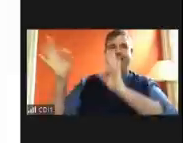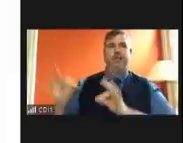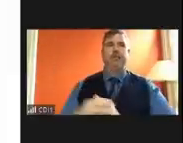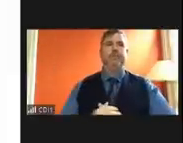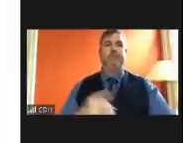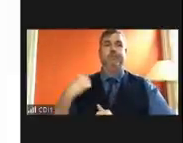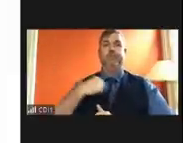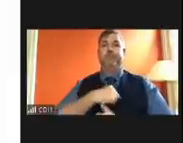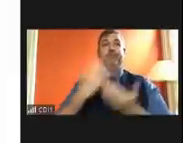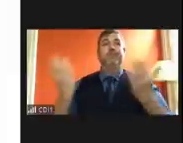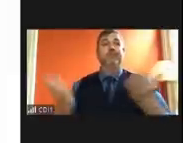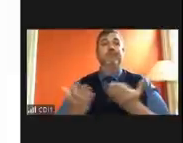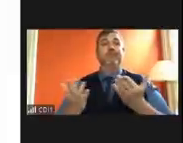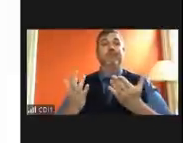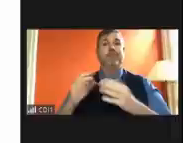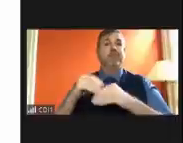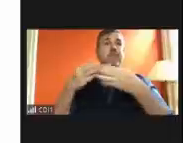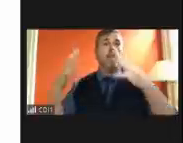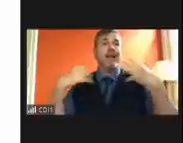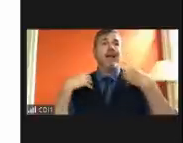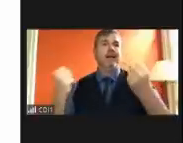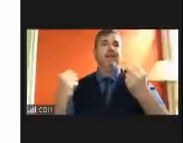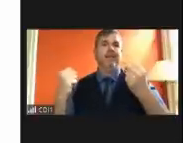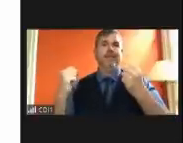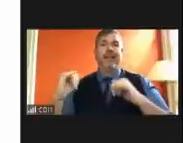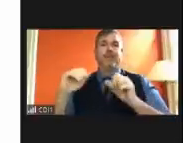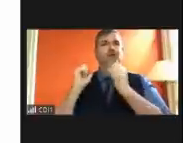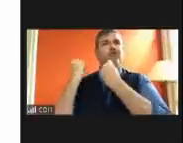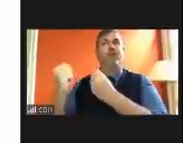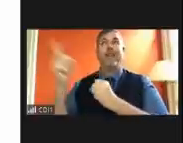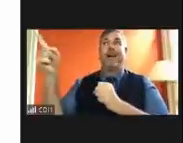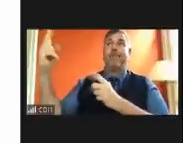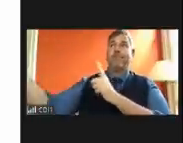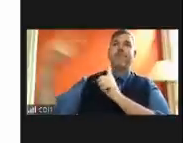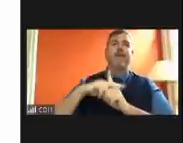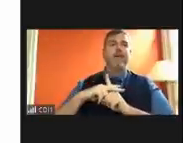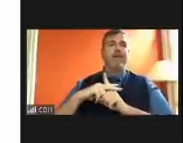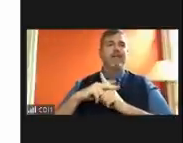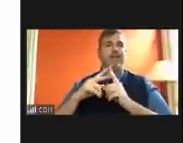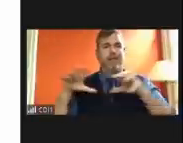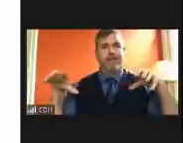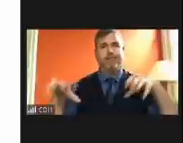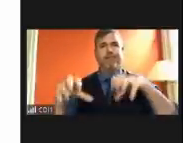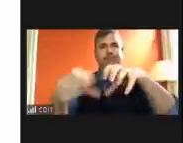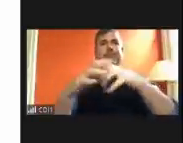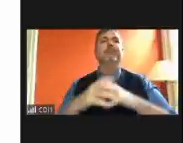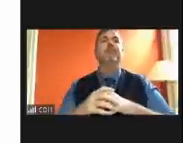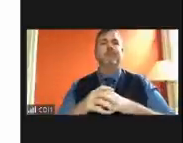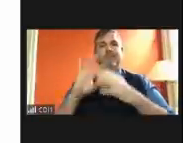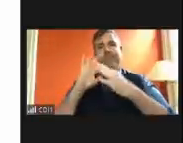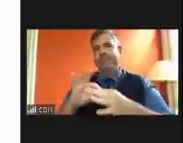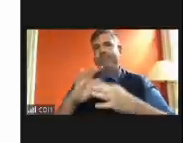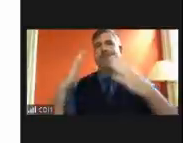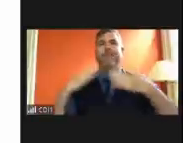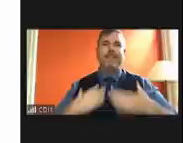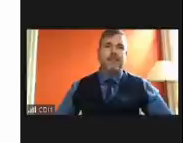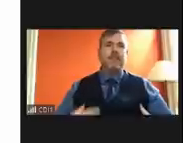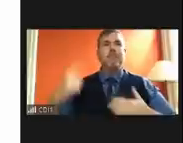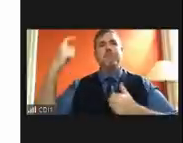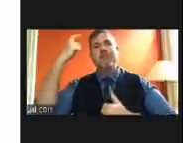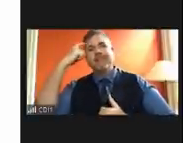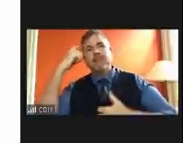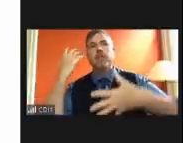our approach to well-being. It's a state of complete physical, mental, and social well-being, not merely the absence of disease. Next slide,